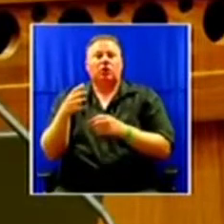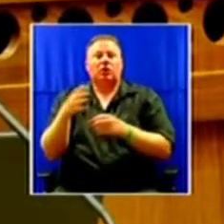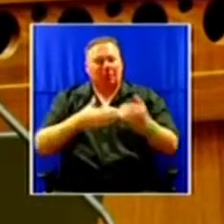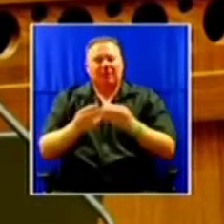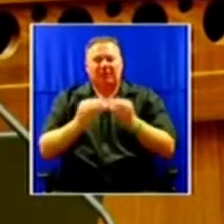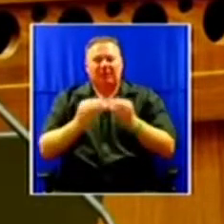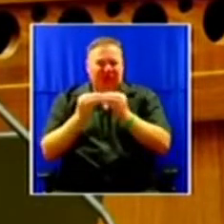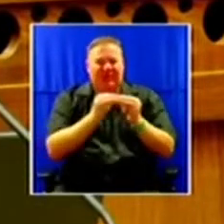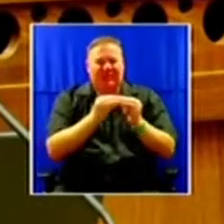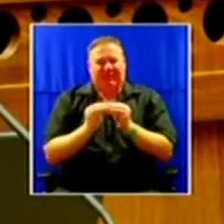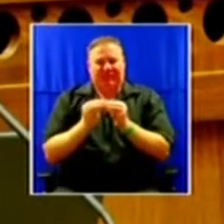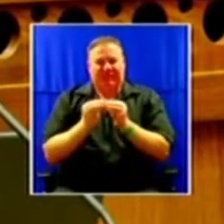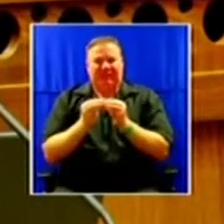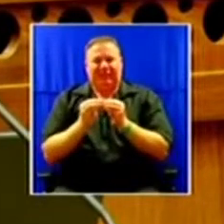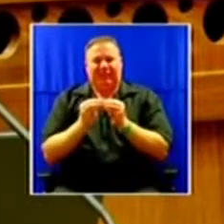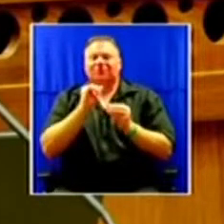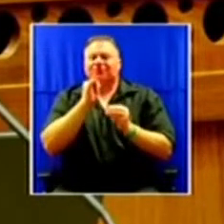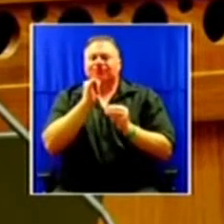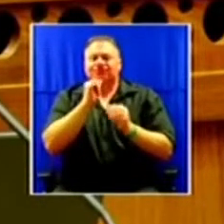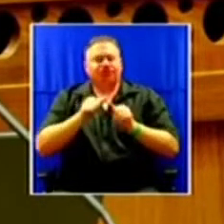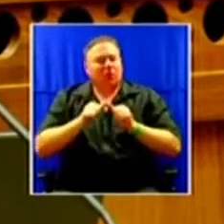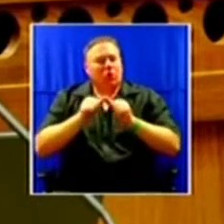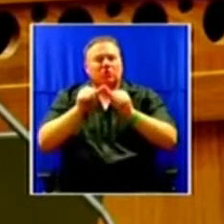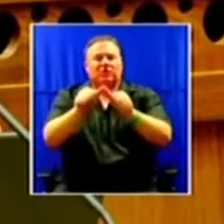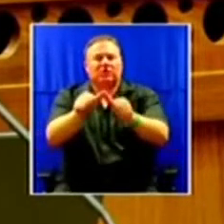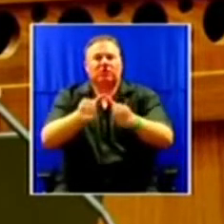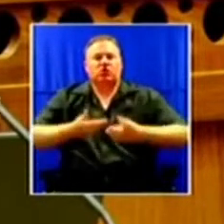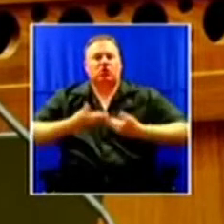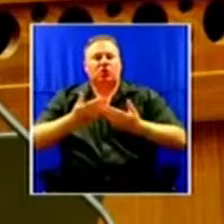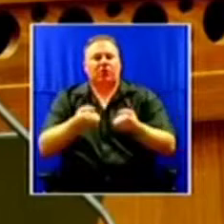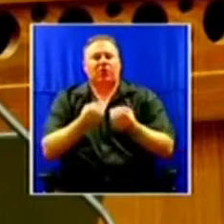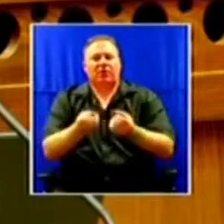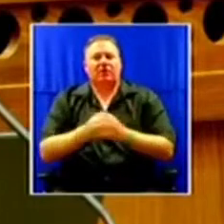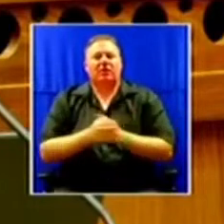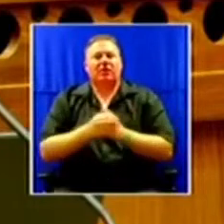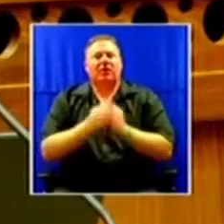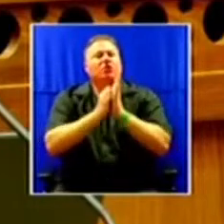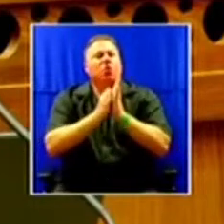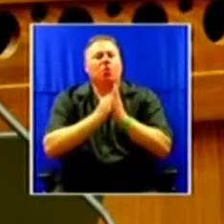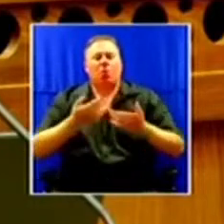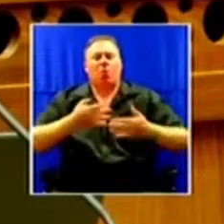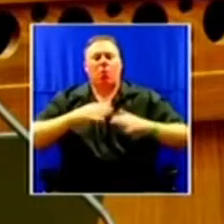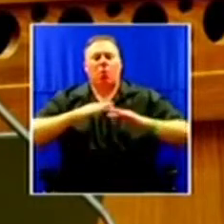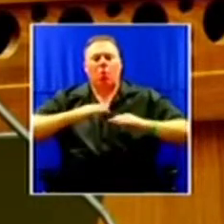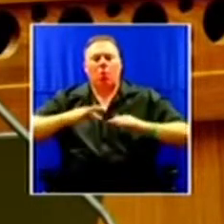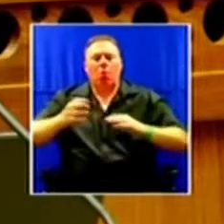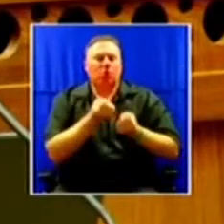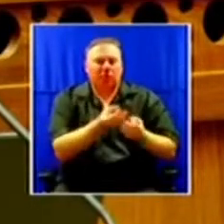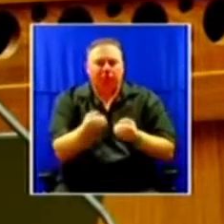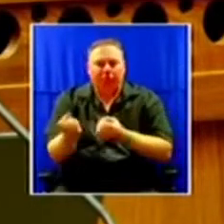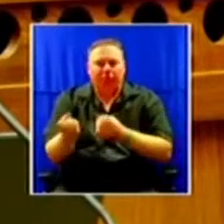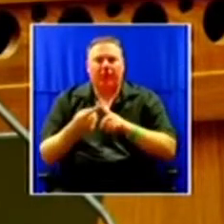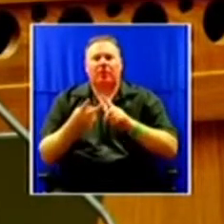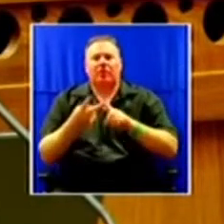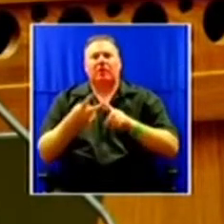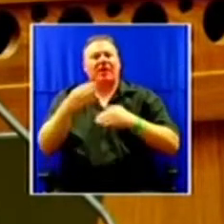service delivery in areas such as water provision, infrastructure build,